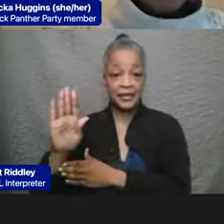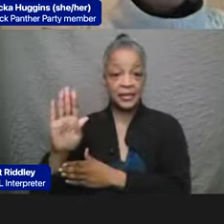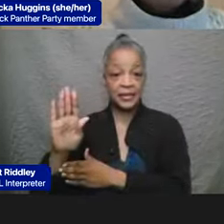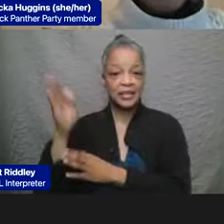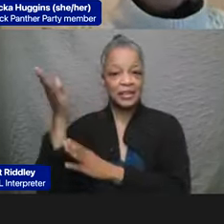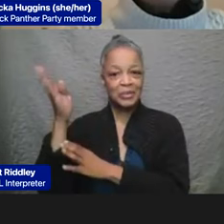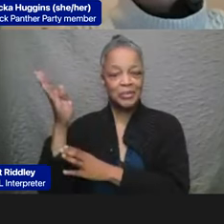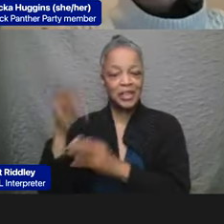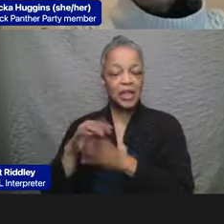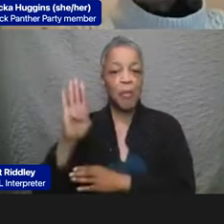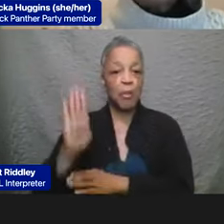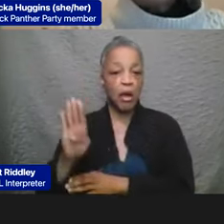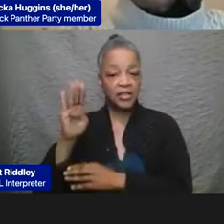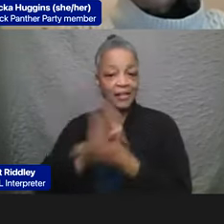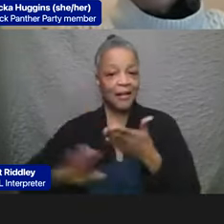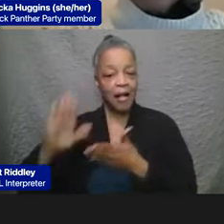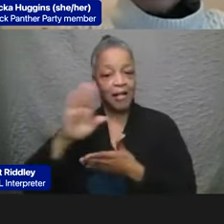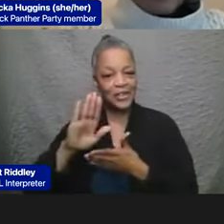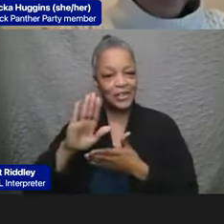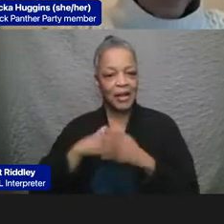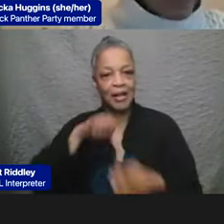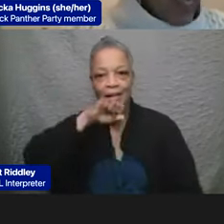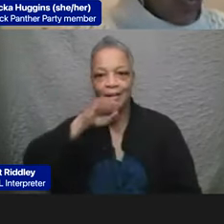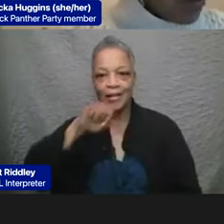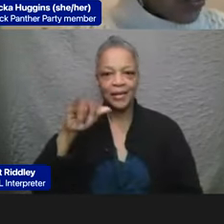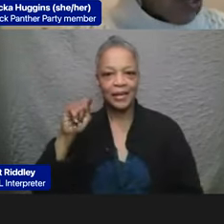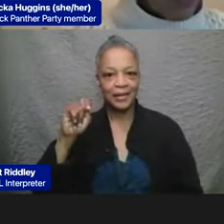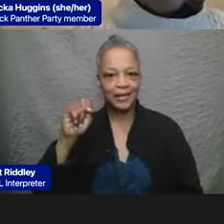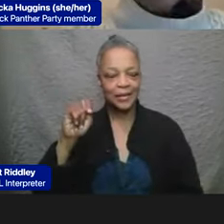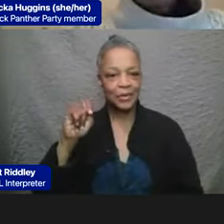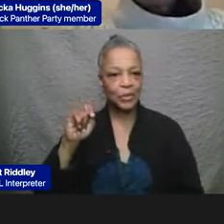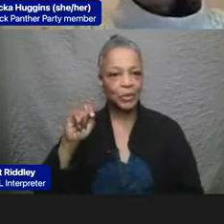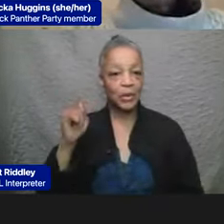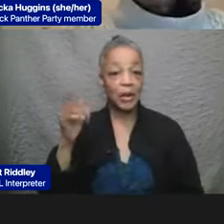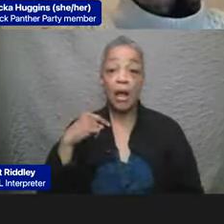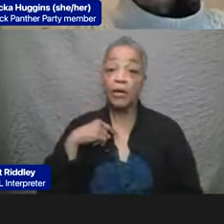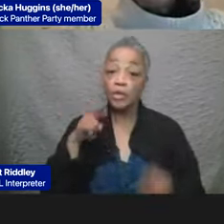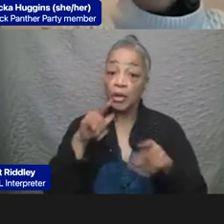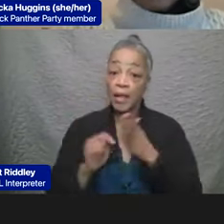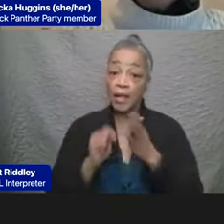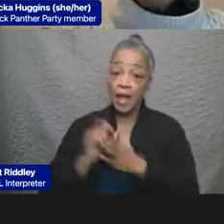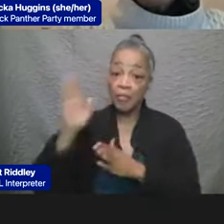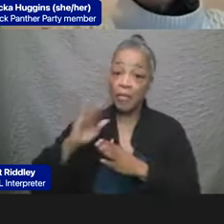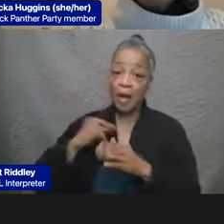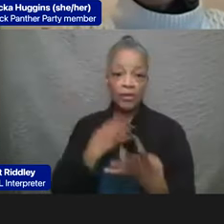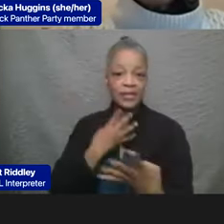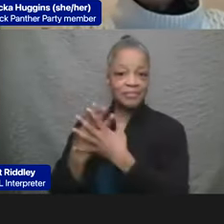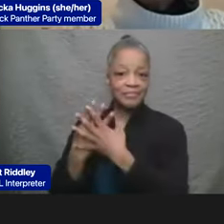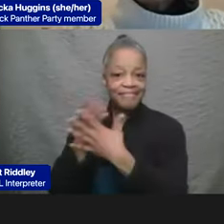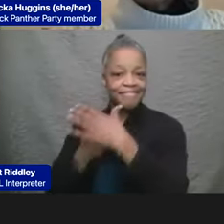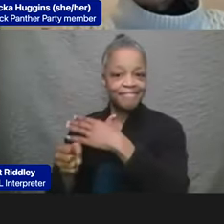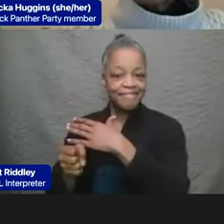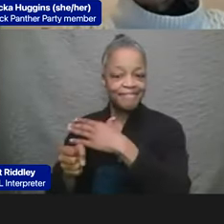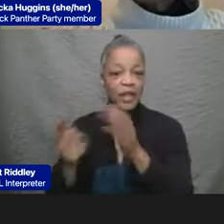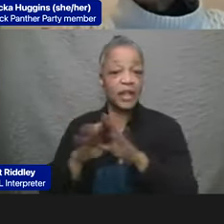speech at Boston College and I loved it. And I was incarcerated then. Actually, he opens it